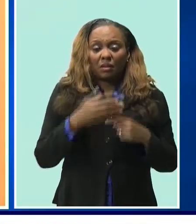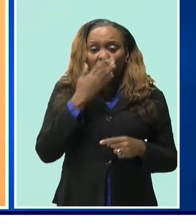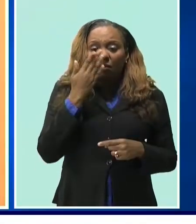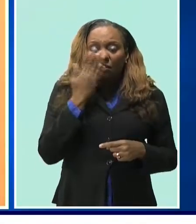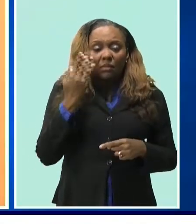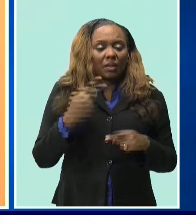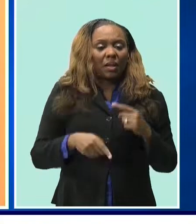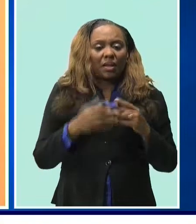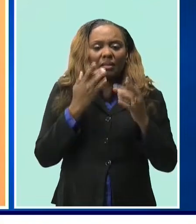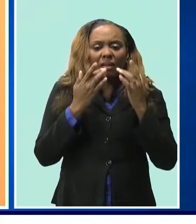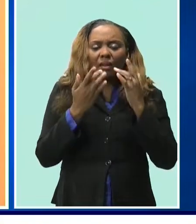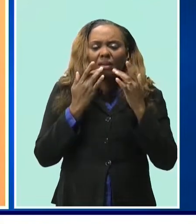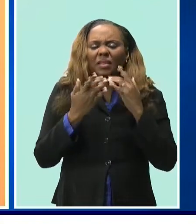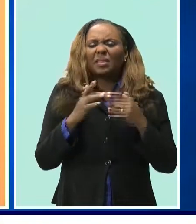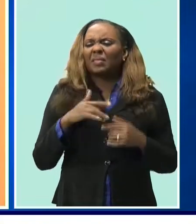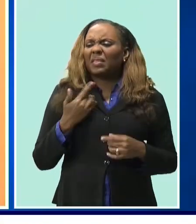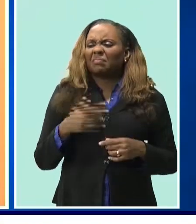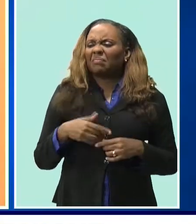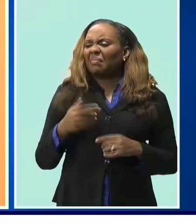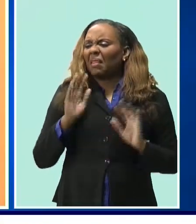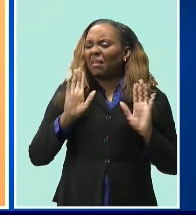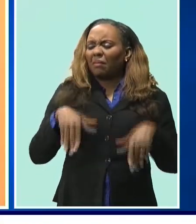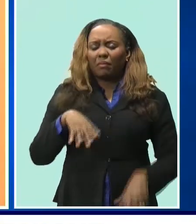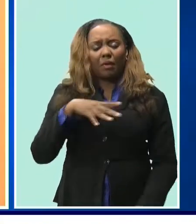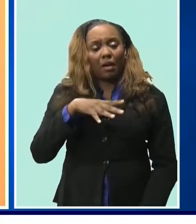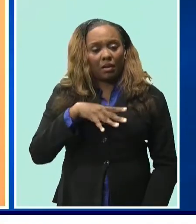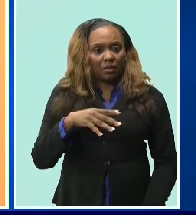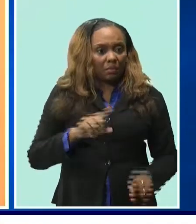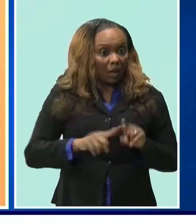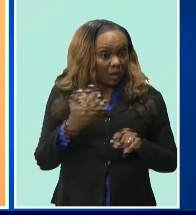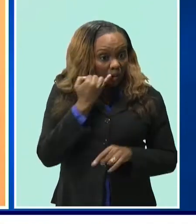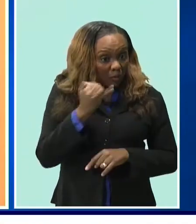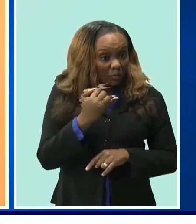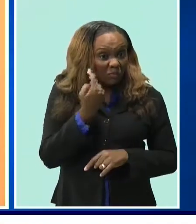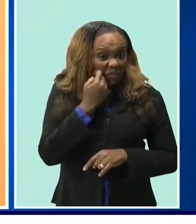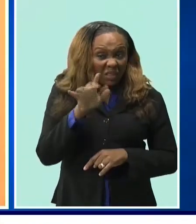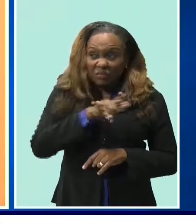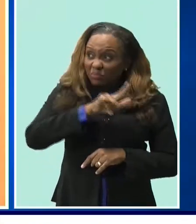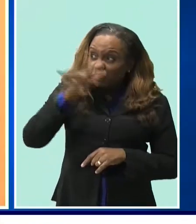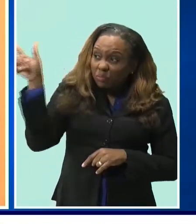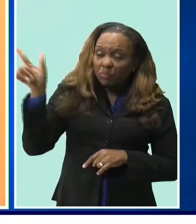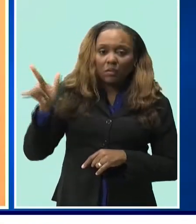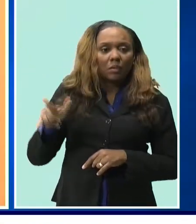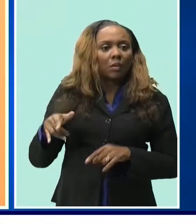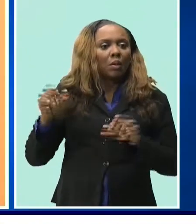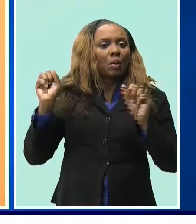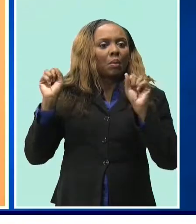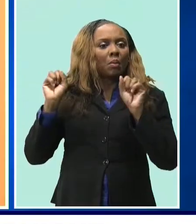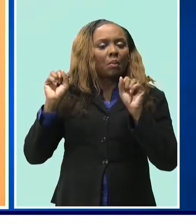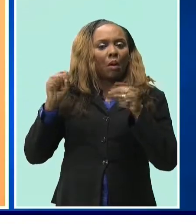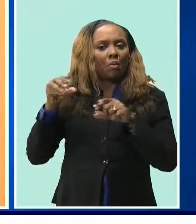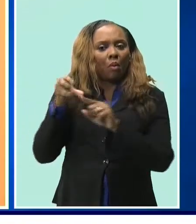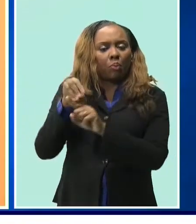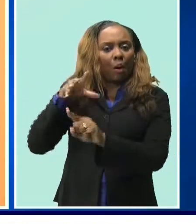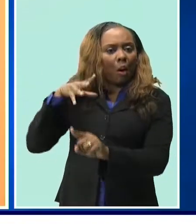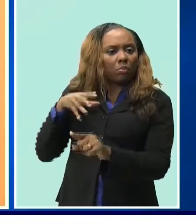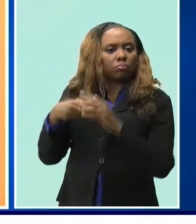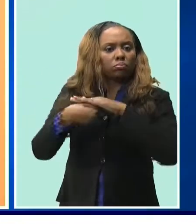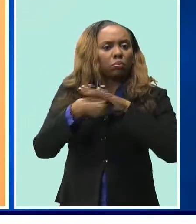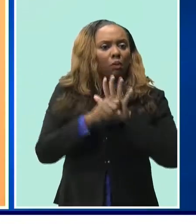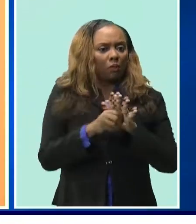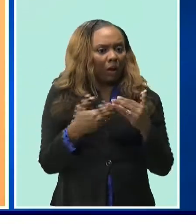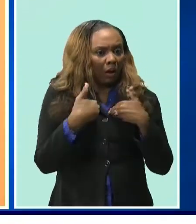else. But it is possible, if these people have a travel history, that they may have been exposed to and have been infected by